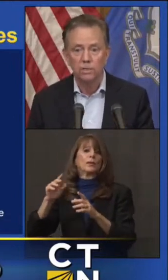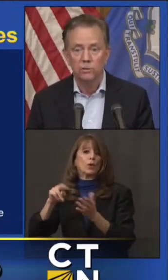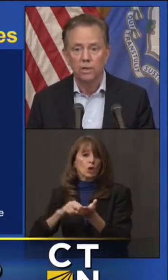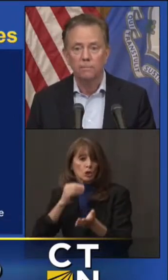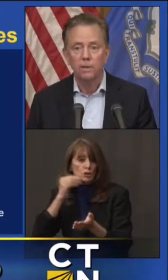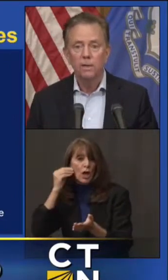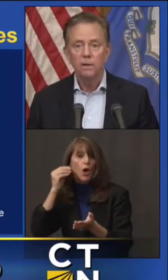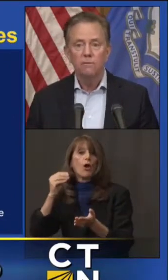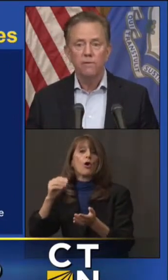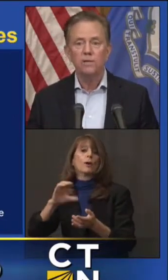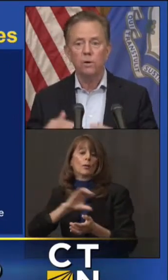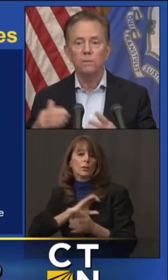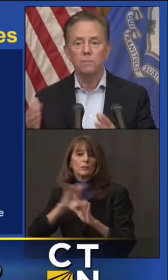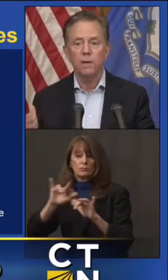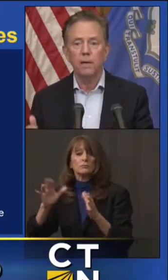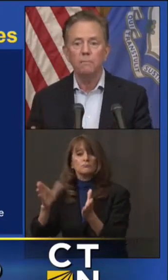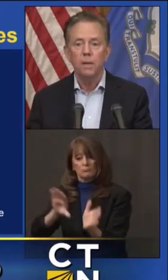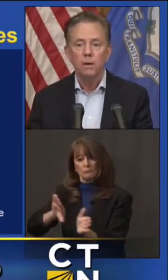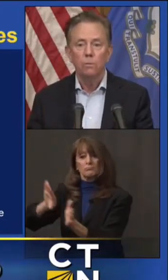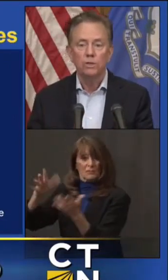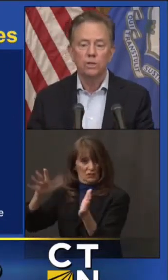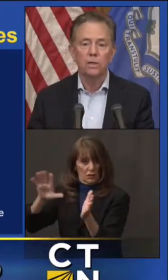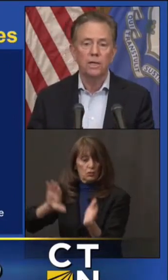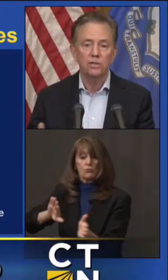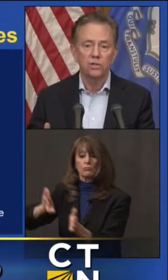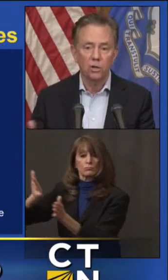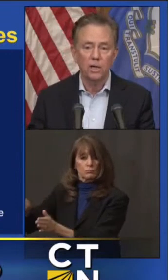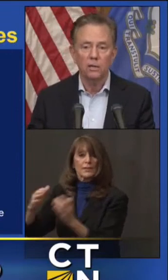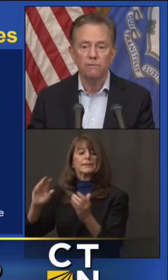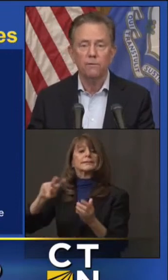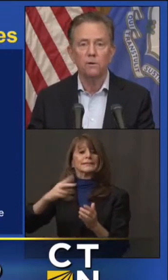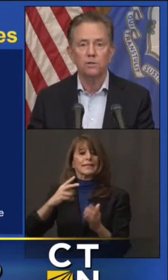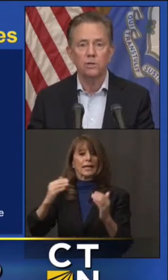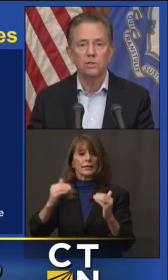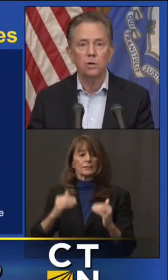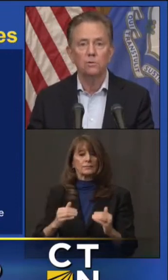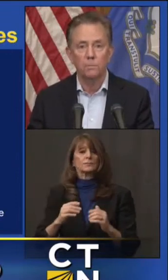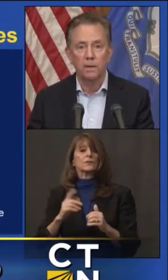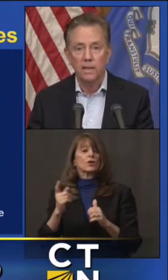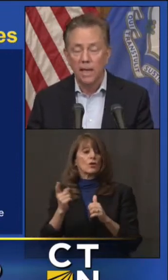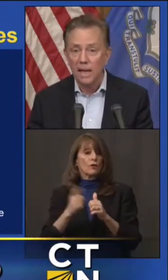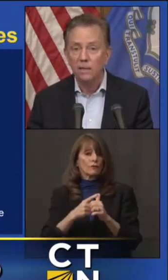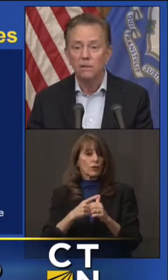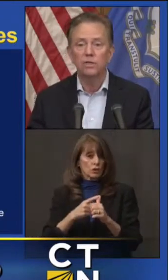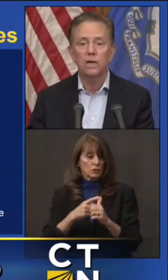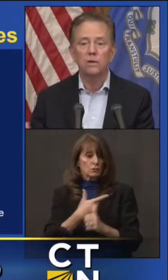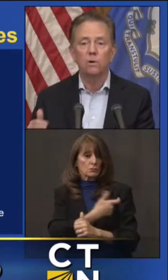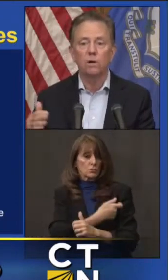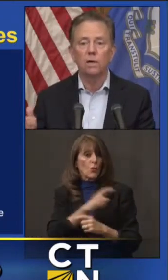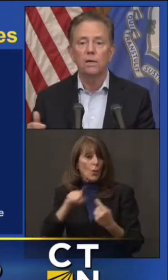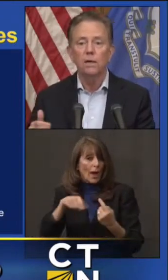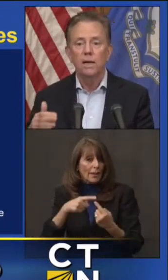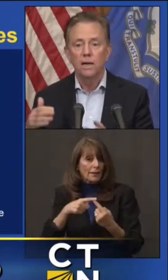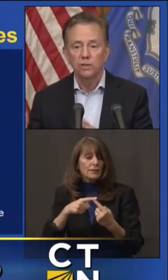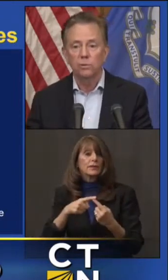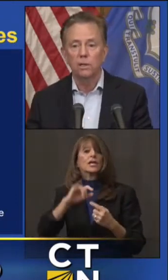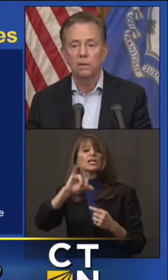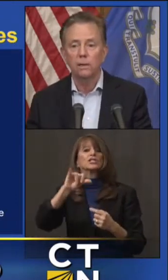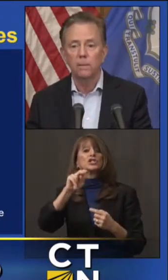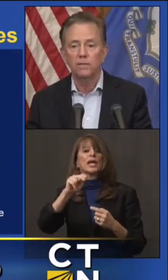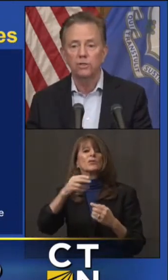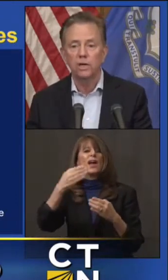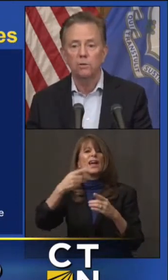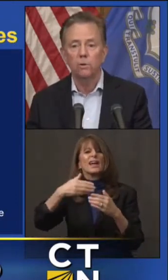I described. Phase 1B, which they start getting their first dose by the end of January, and it's